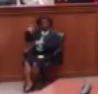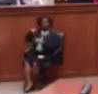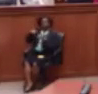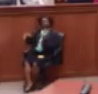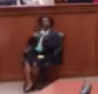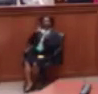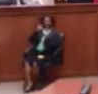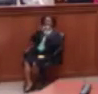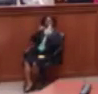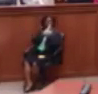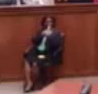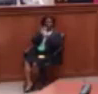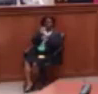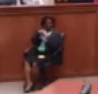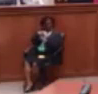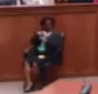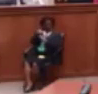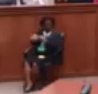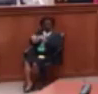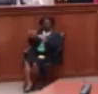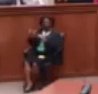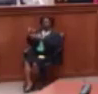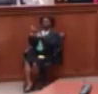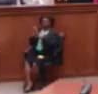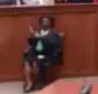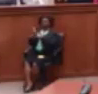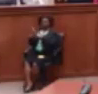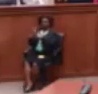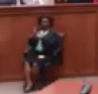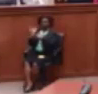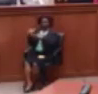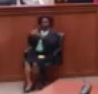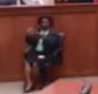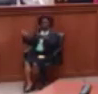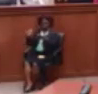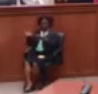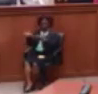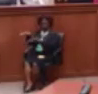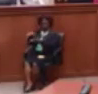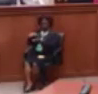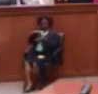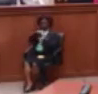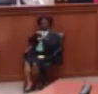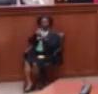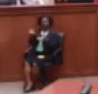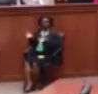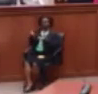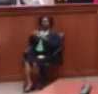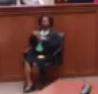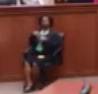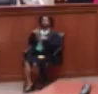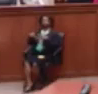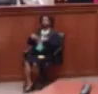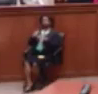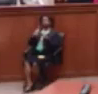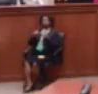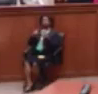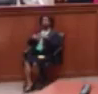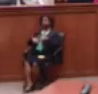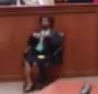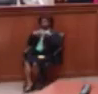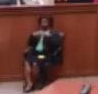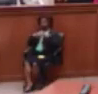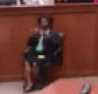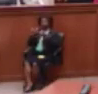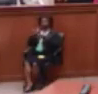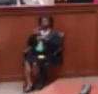Carl Perkins. We're talking about sharing resources. As Mr. Broadwater alluded to, we're talking about starting a program of study in